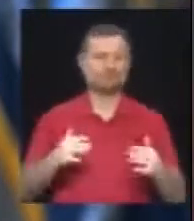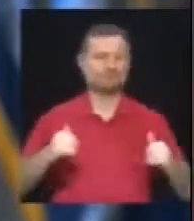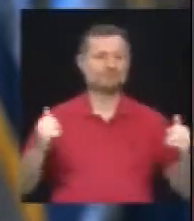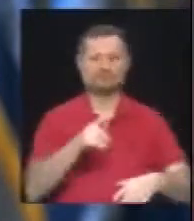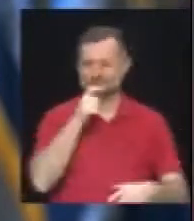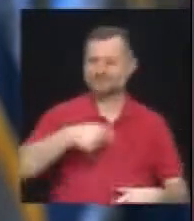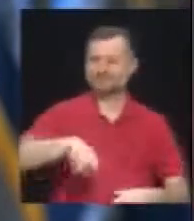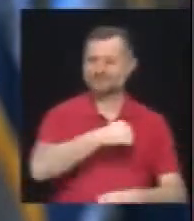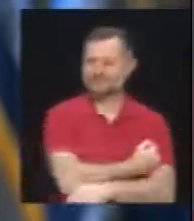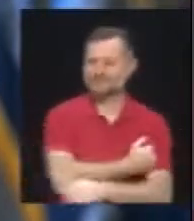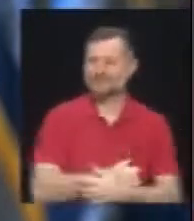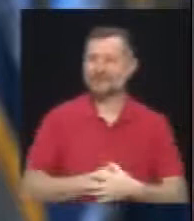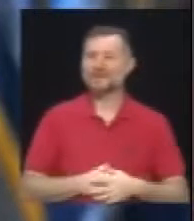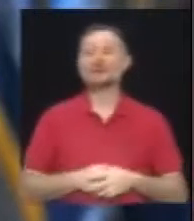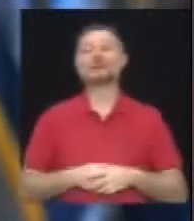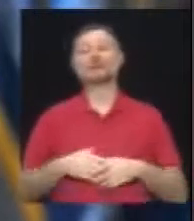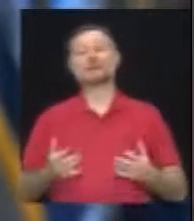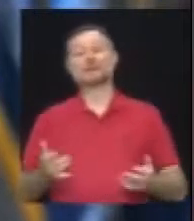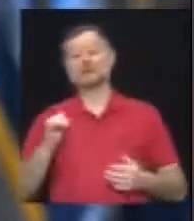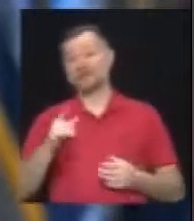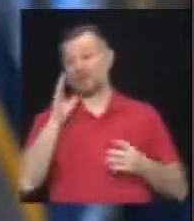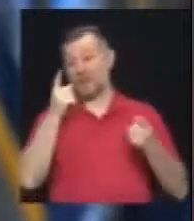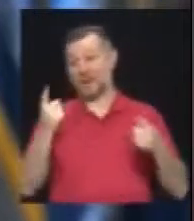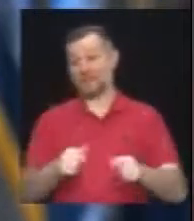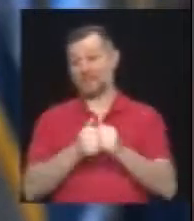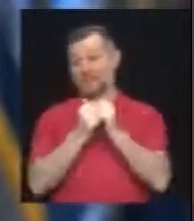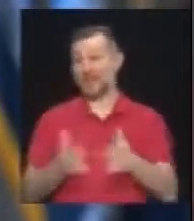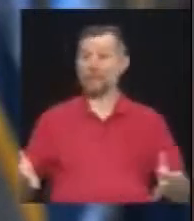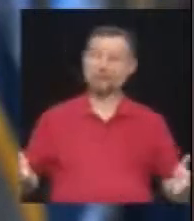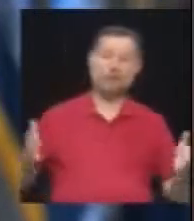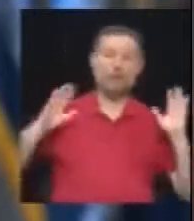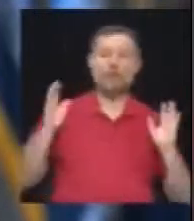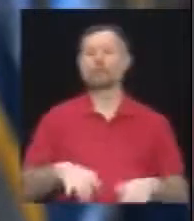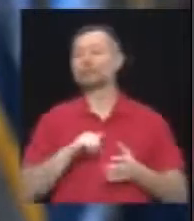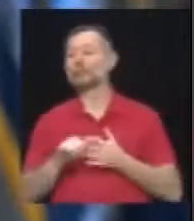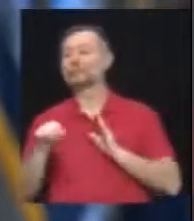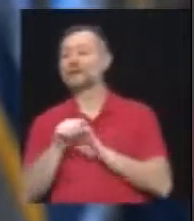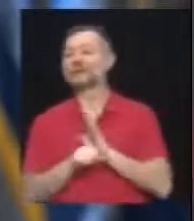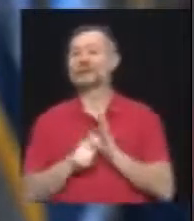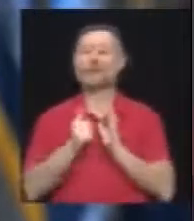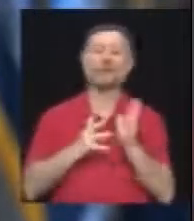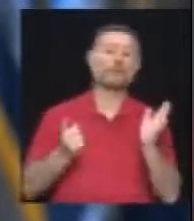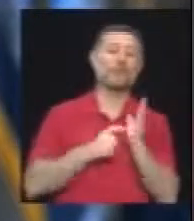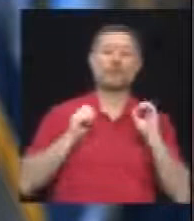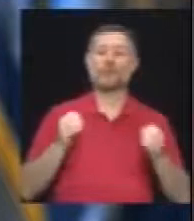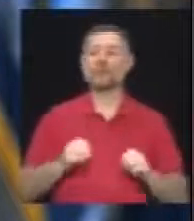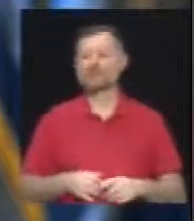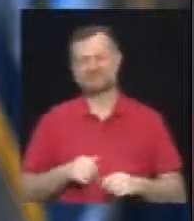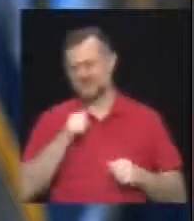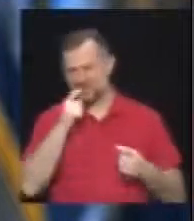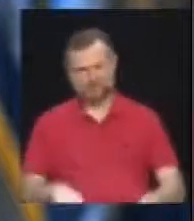this simply will not happen without a state law mandating that it happen.